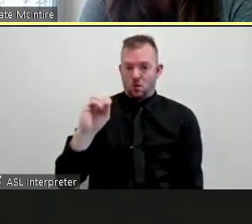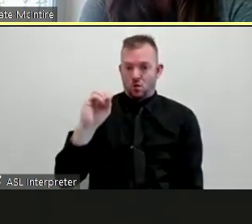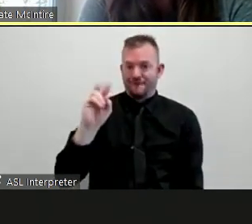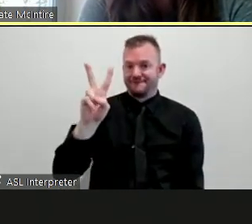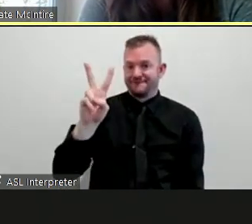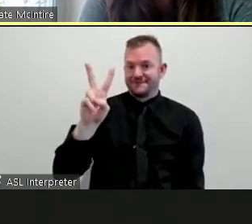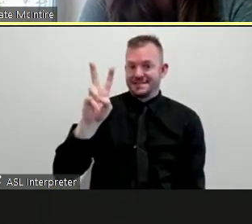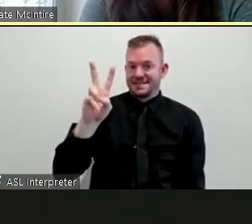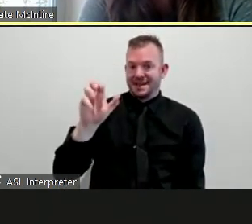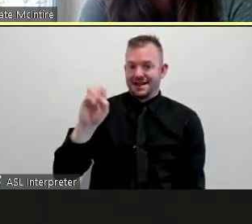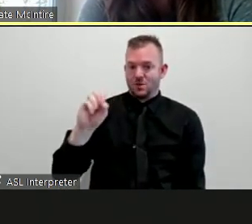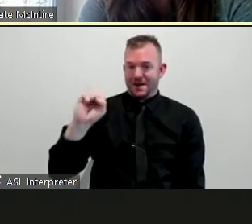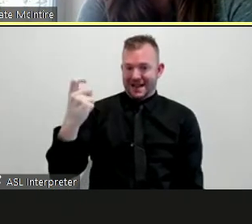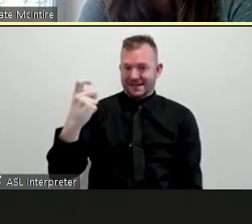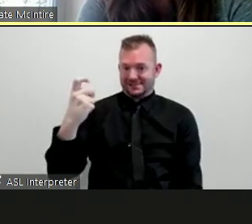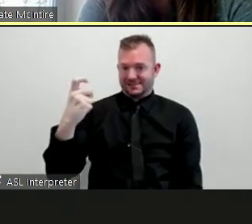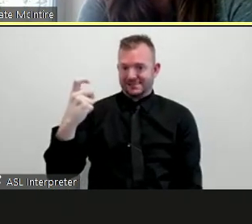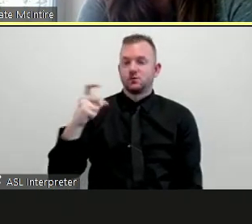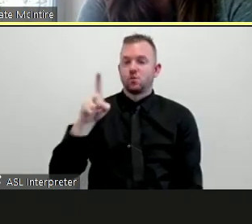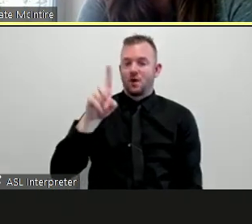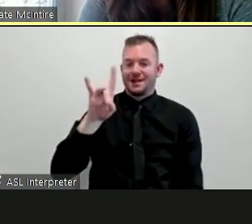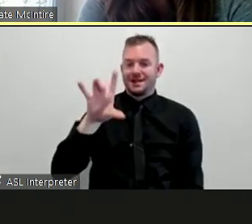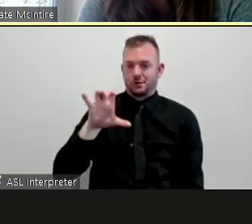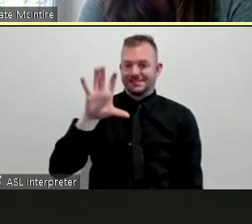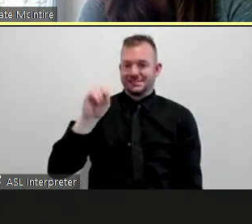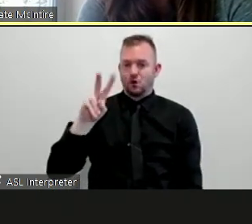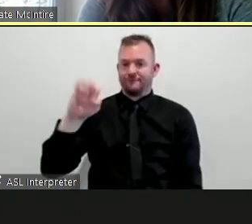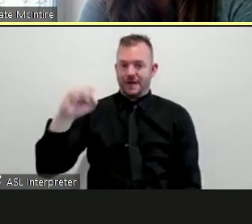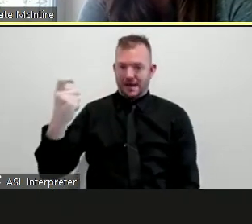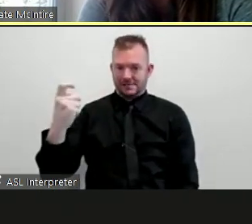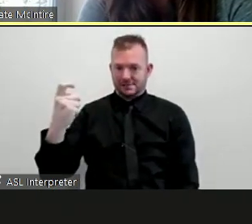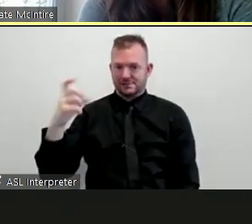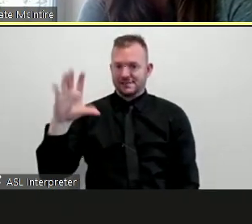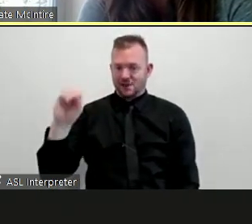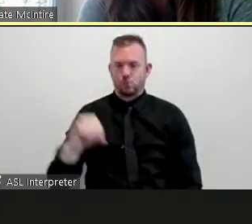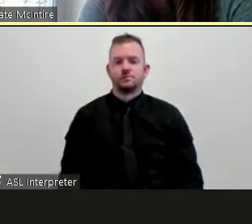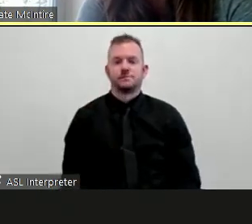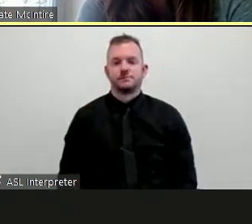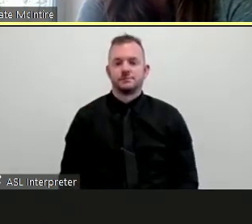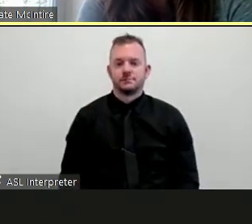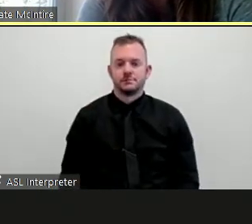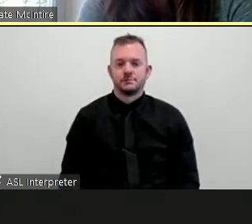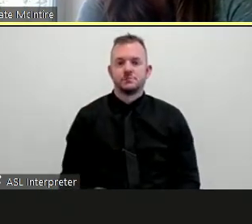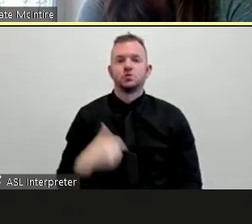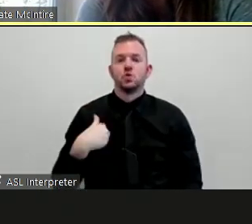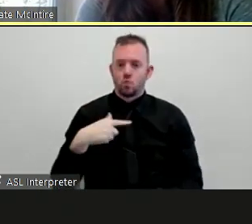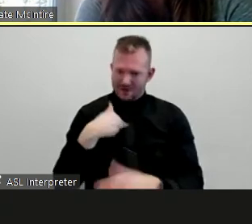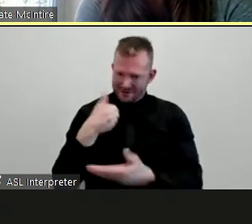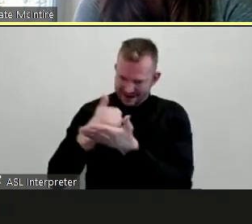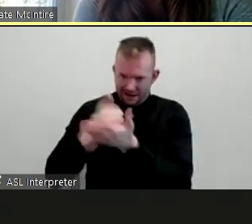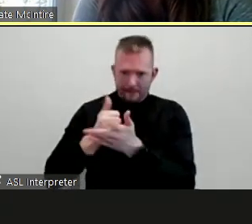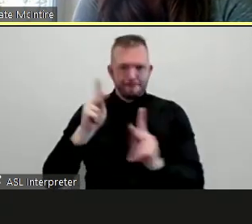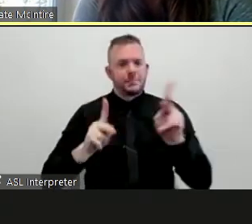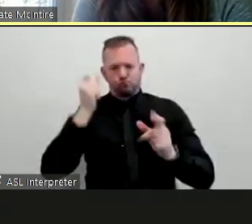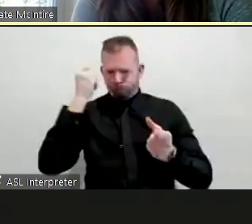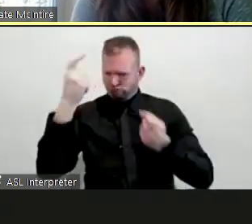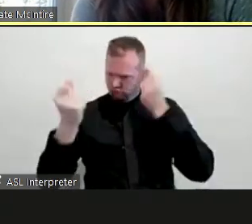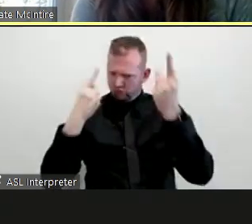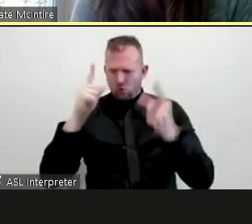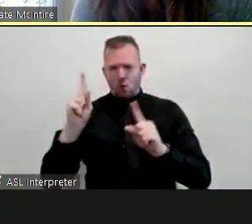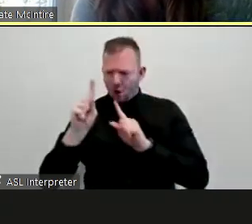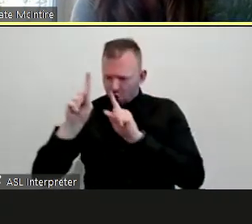C-O-V-A-X-C-O, and our staff is helping people understand how and where to get the vaccine and answering other questions as they come in. that